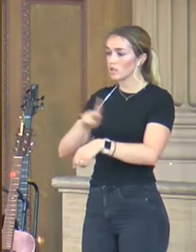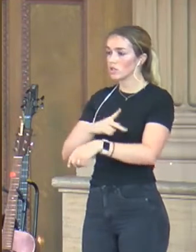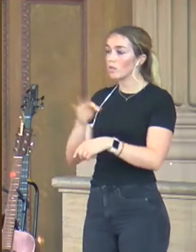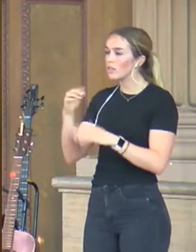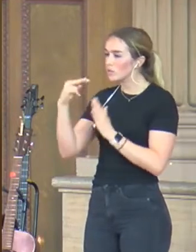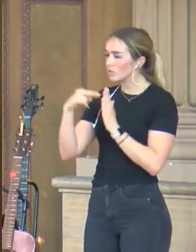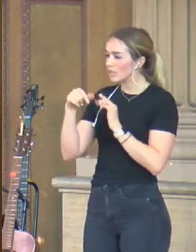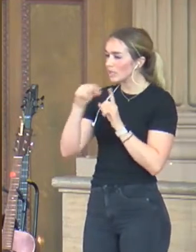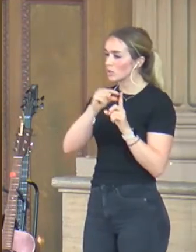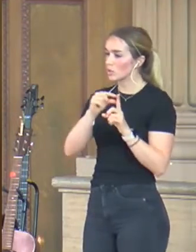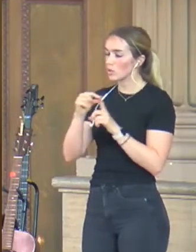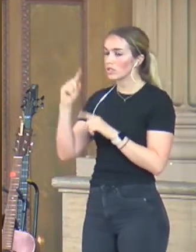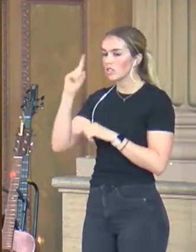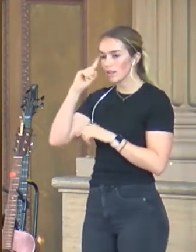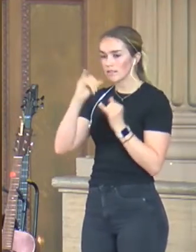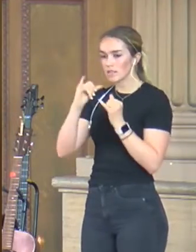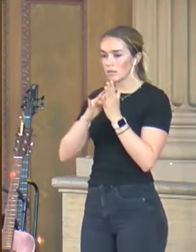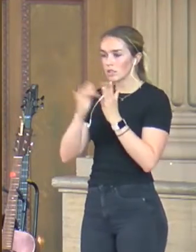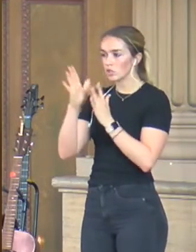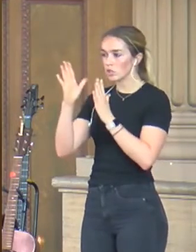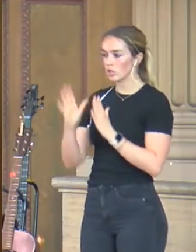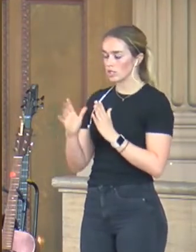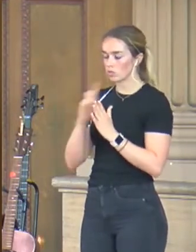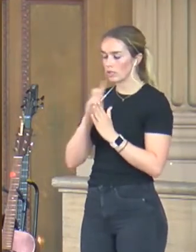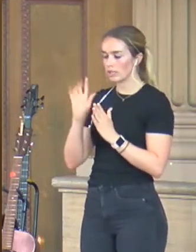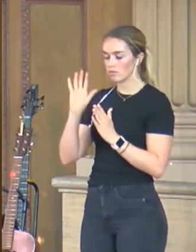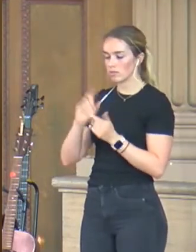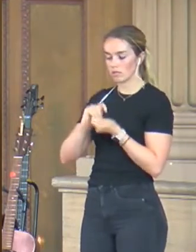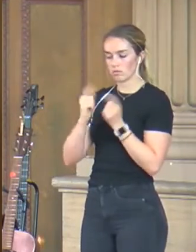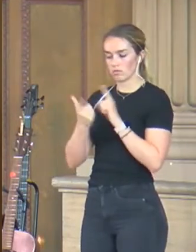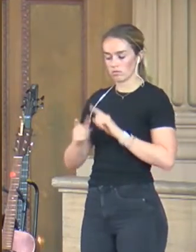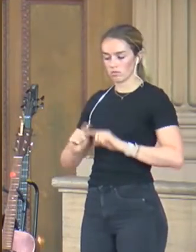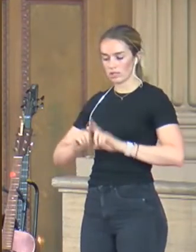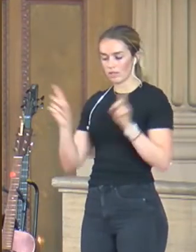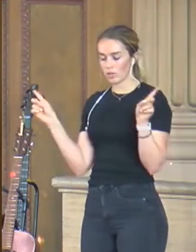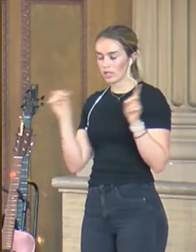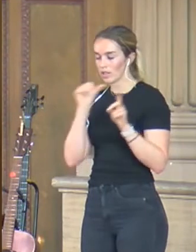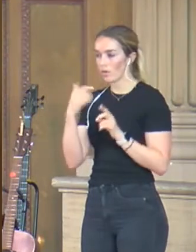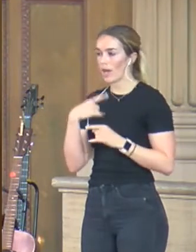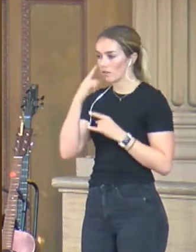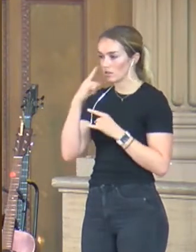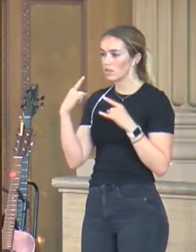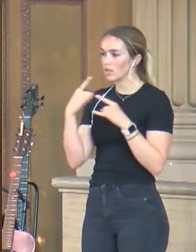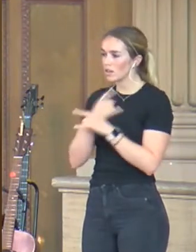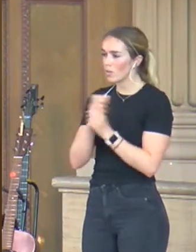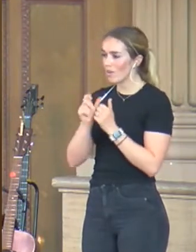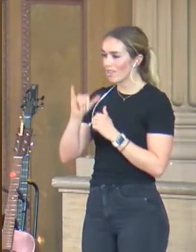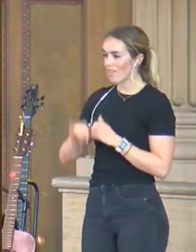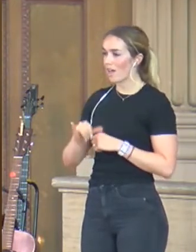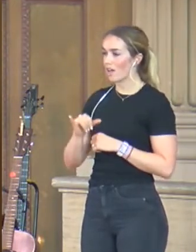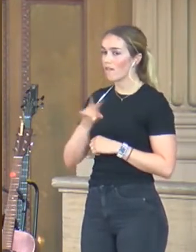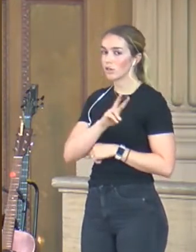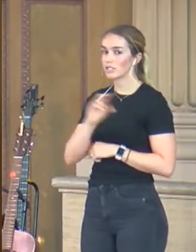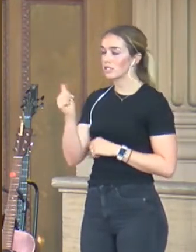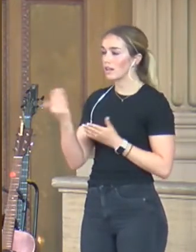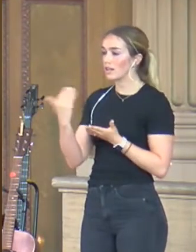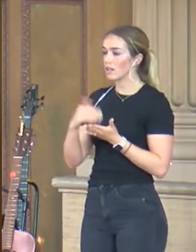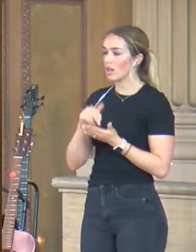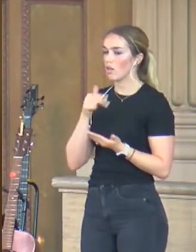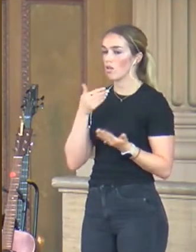you read these words as the words of Jesus, they come out different. It really strips the sarcasm and the cynicism from this psalm. In fact, look at verse 10 again.